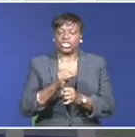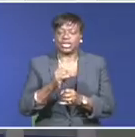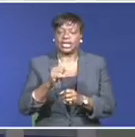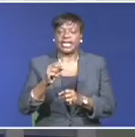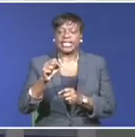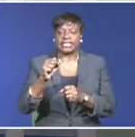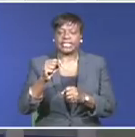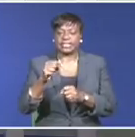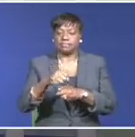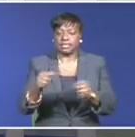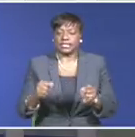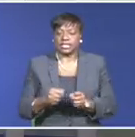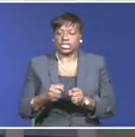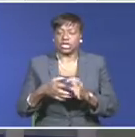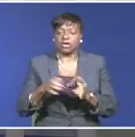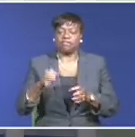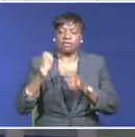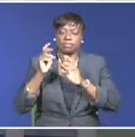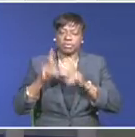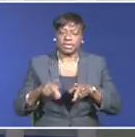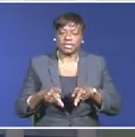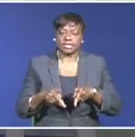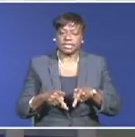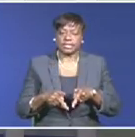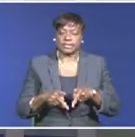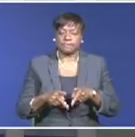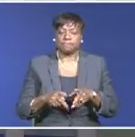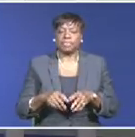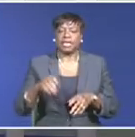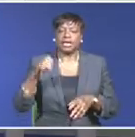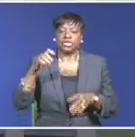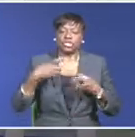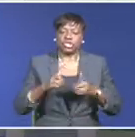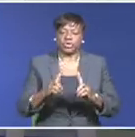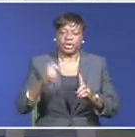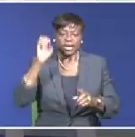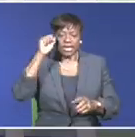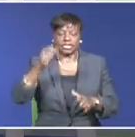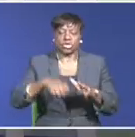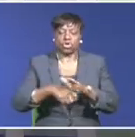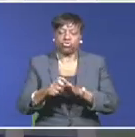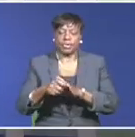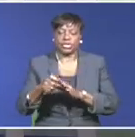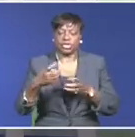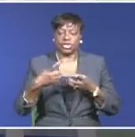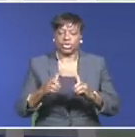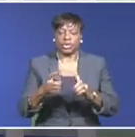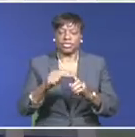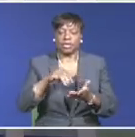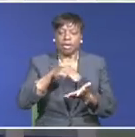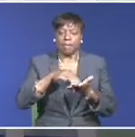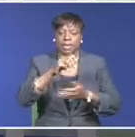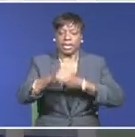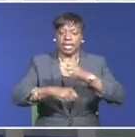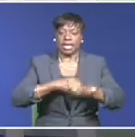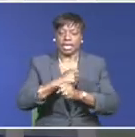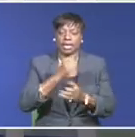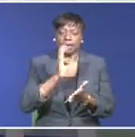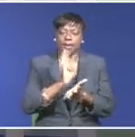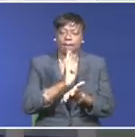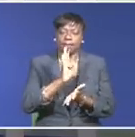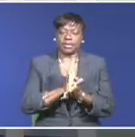That from the Immigration Minister today during his contribution to the mid-year budget debate. Keishla Adderley was there.